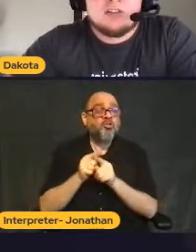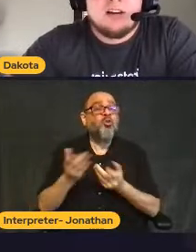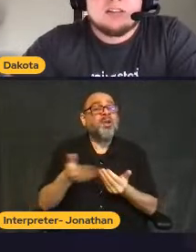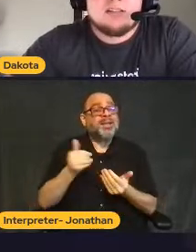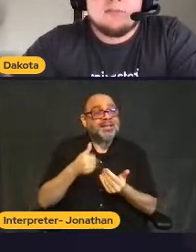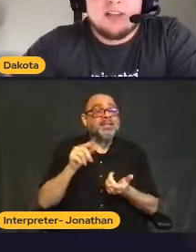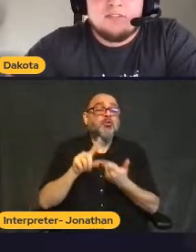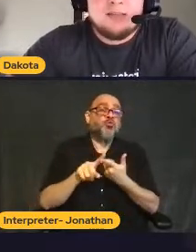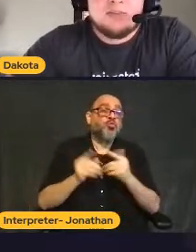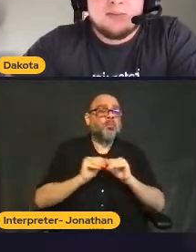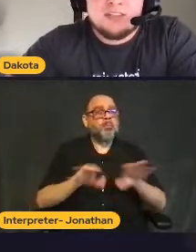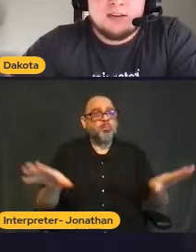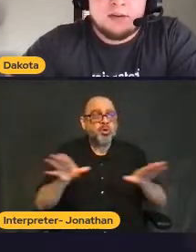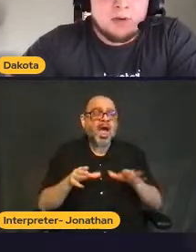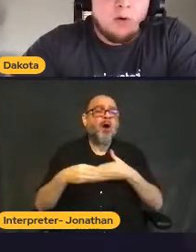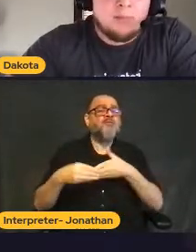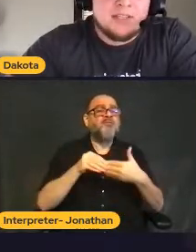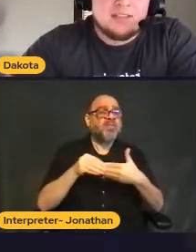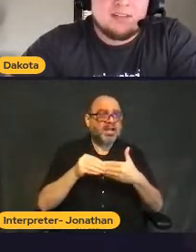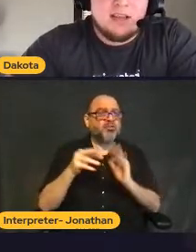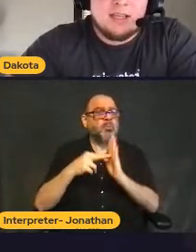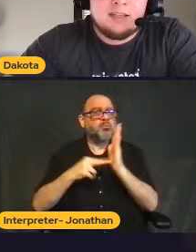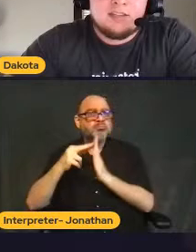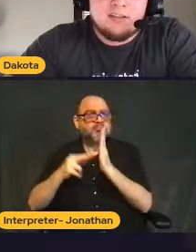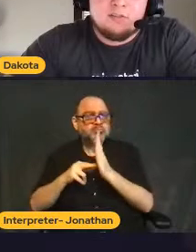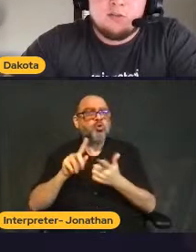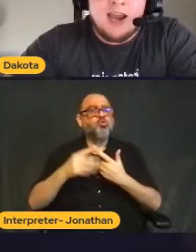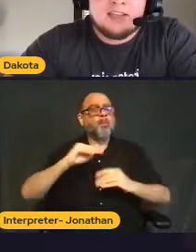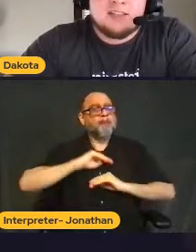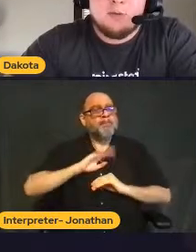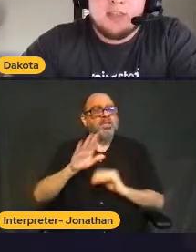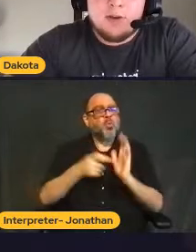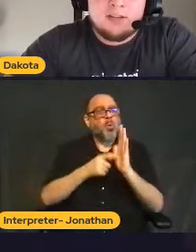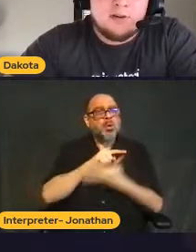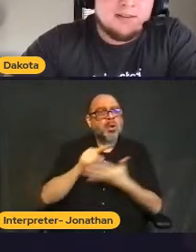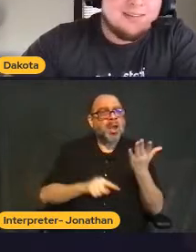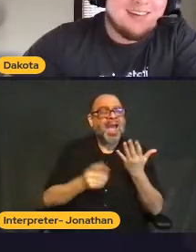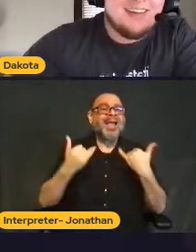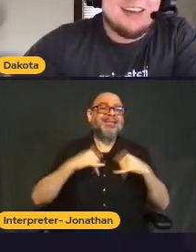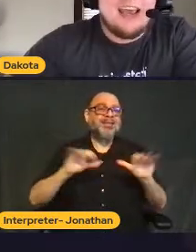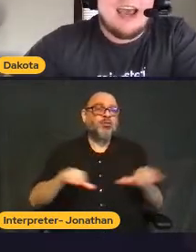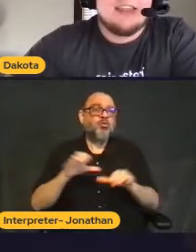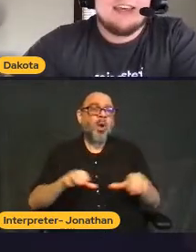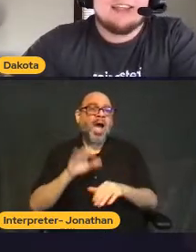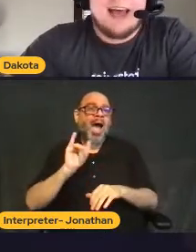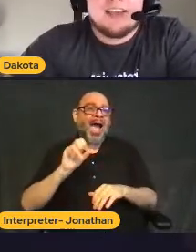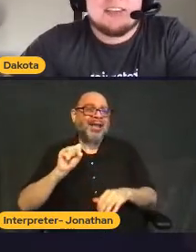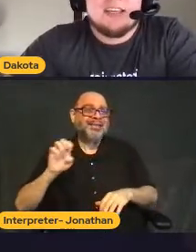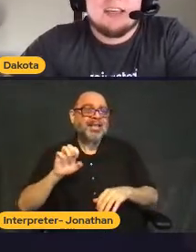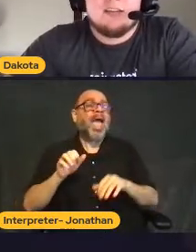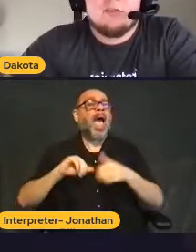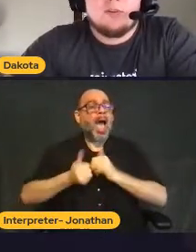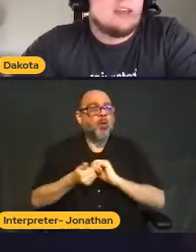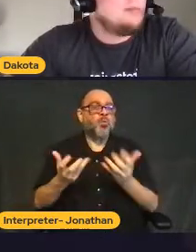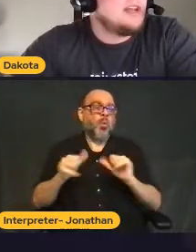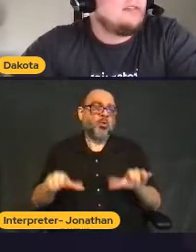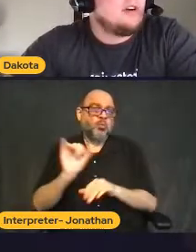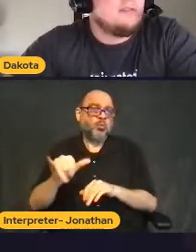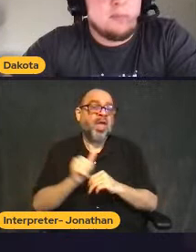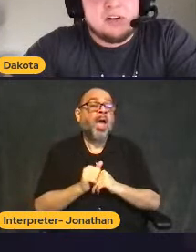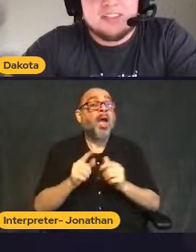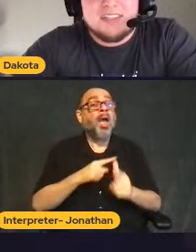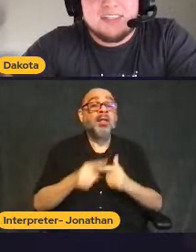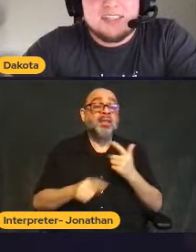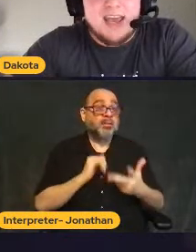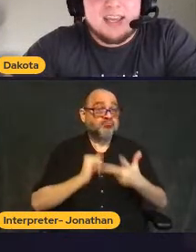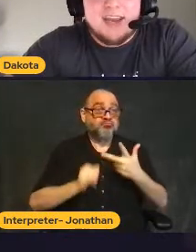flexible constructs for dev teams to meet security requirements and still do IAC the way they want to do it. And then lastly, you can